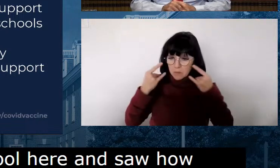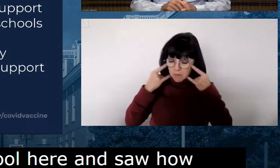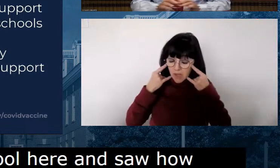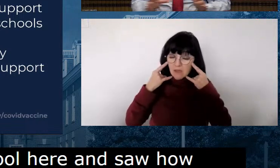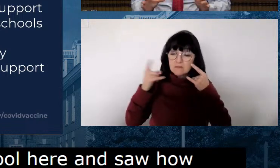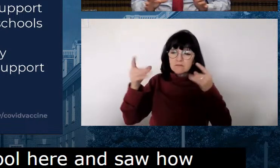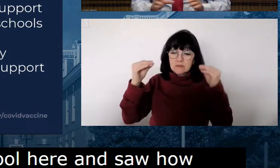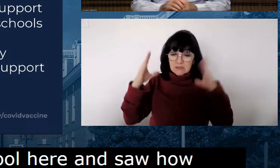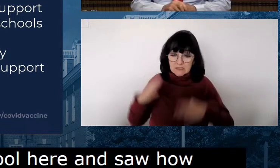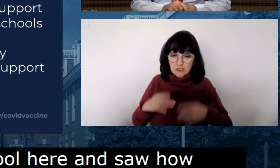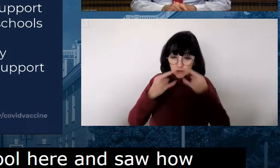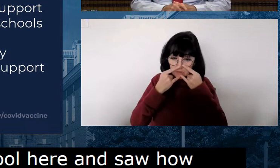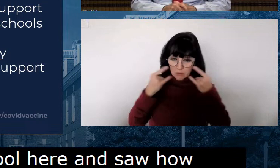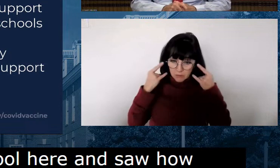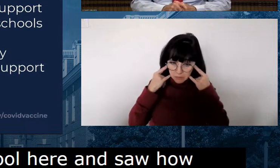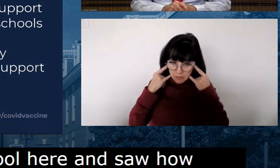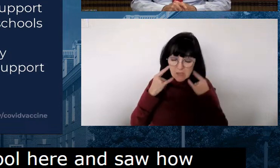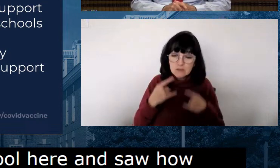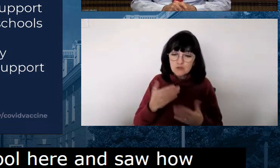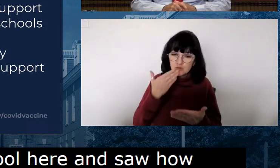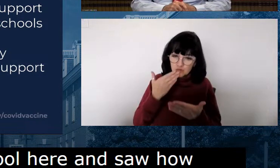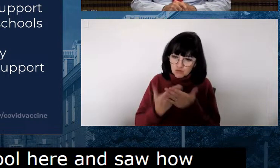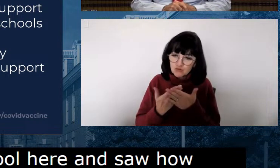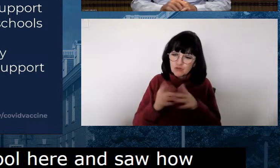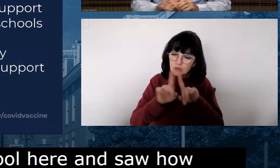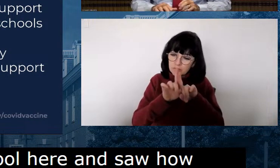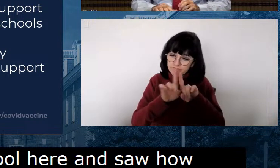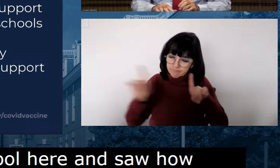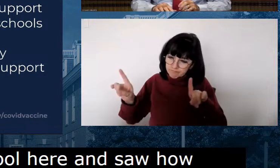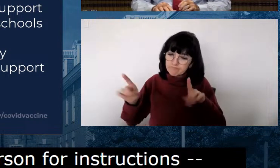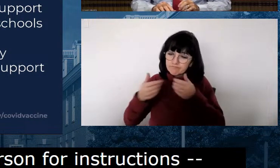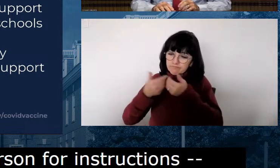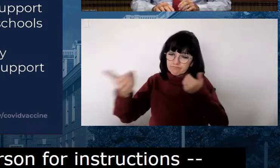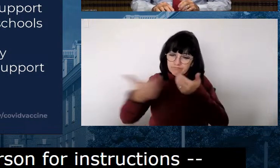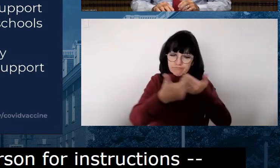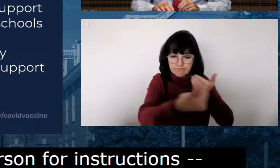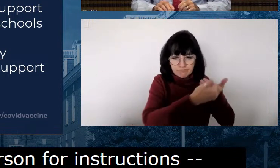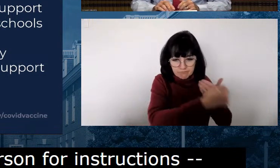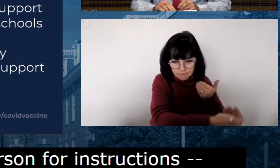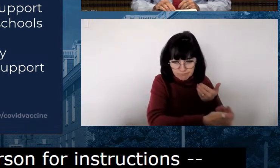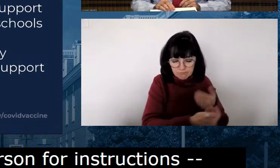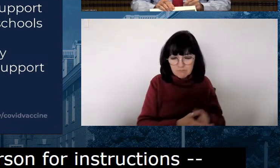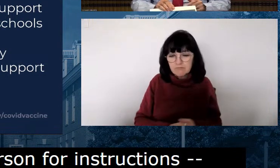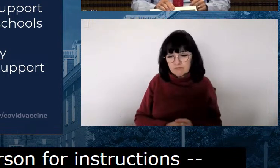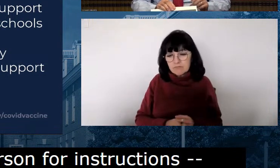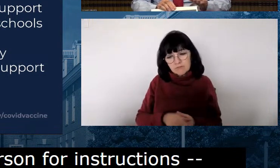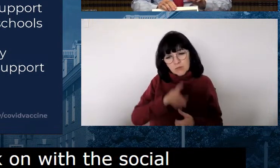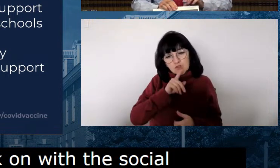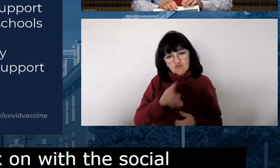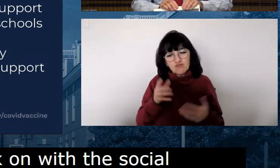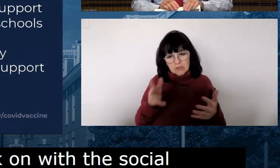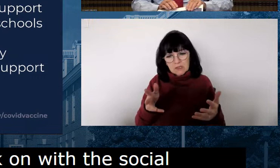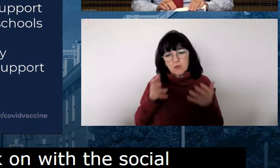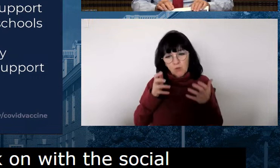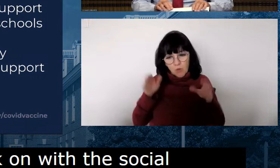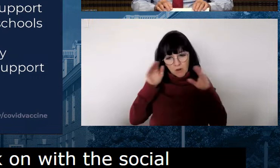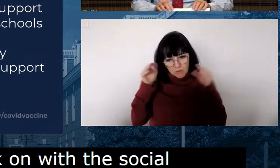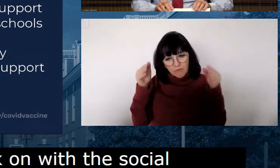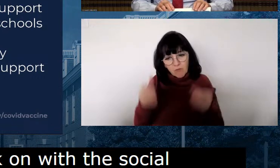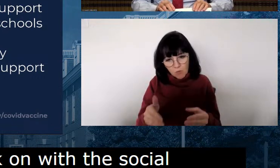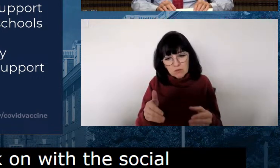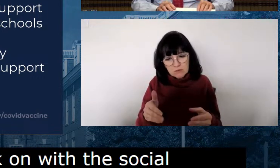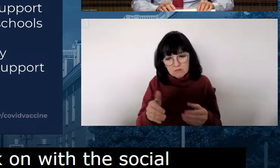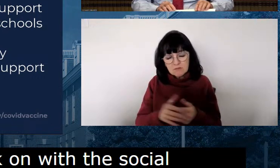on, they had good social distancing in the classrooms, and it's something that we really want to keep a focus on. We do have